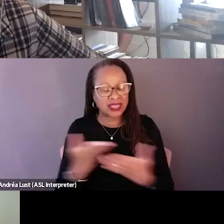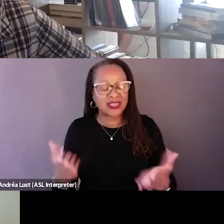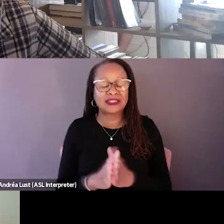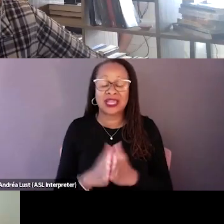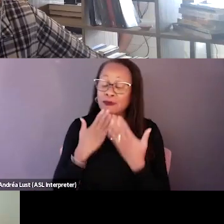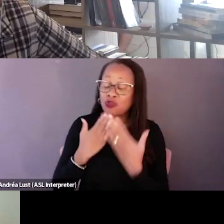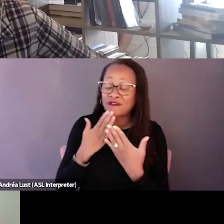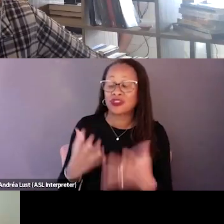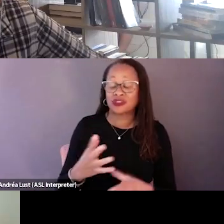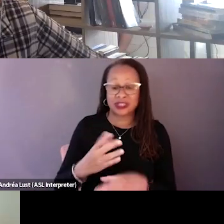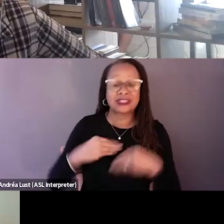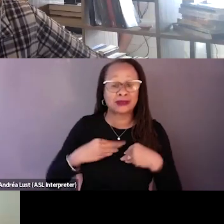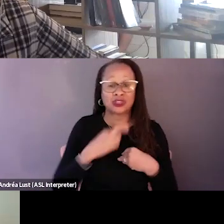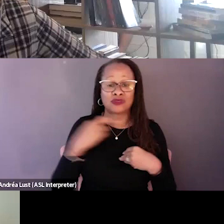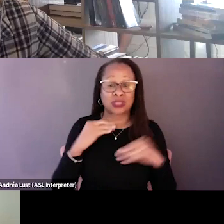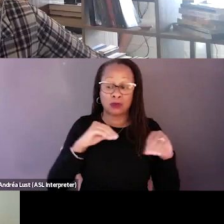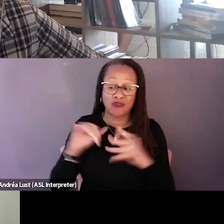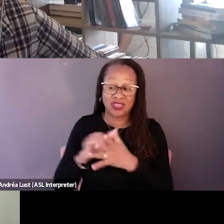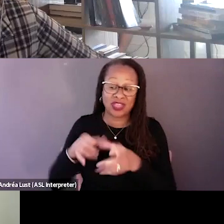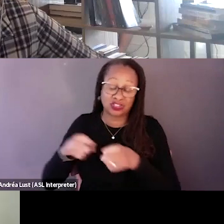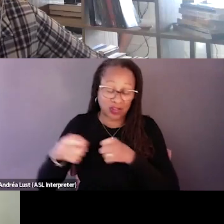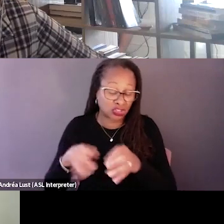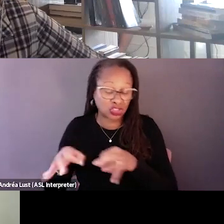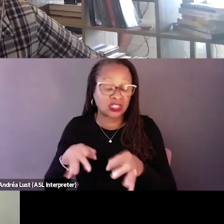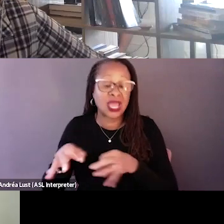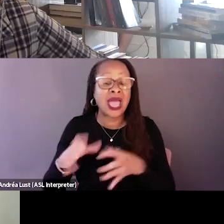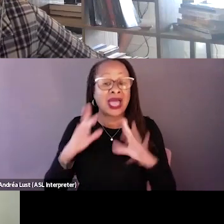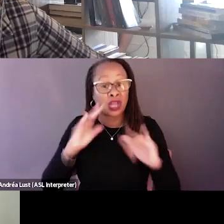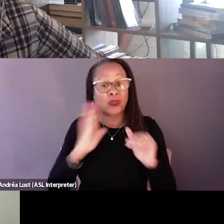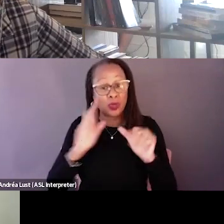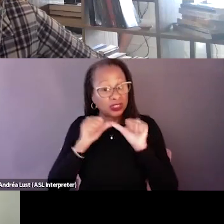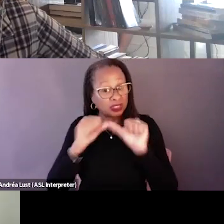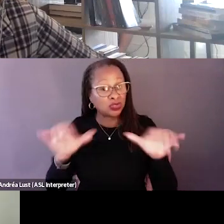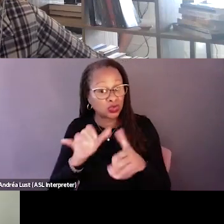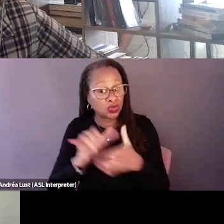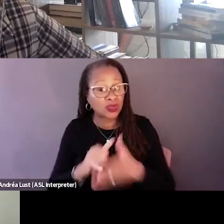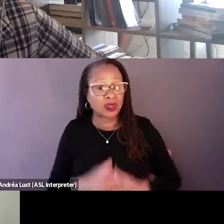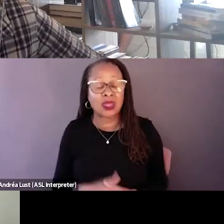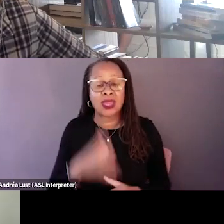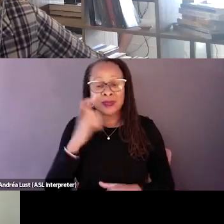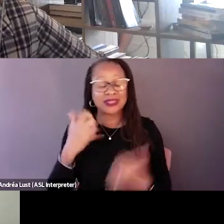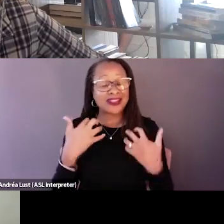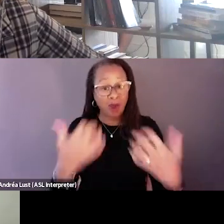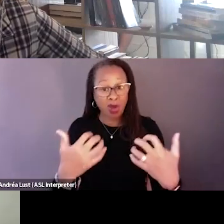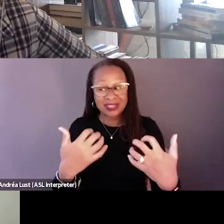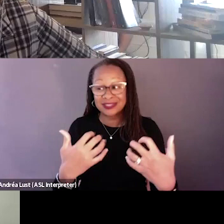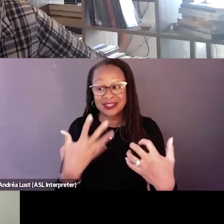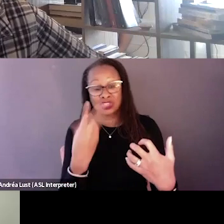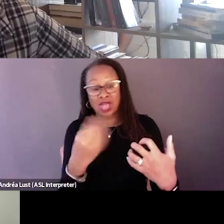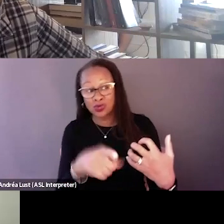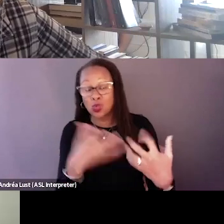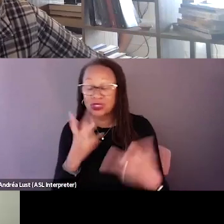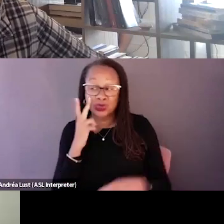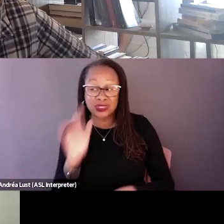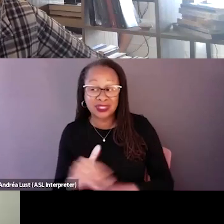risk and move in that direction. And I hope they continue to do that because there's an audience out there for that. And